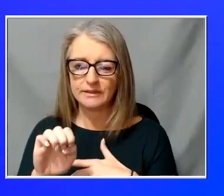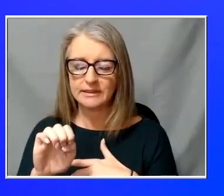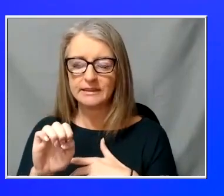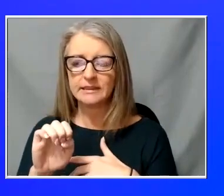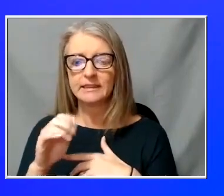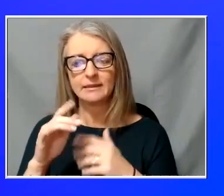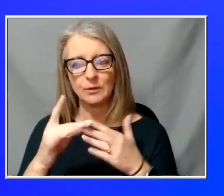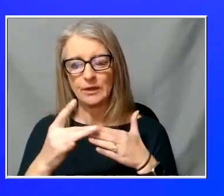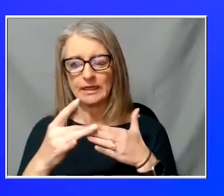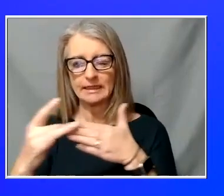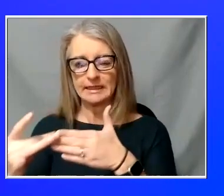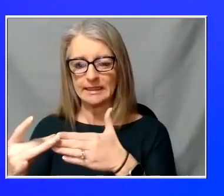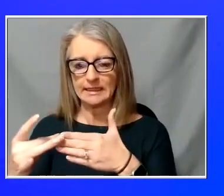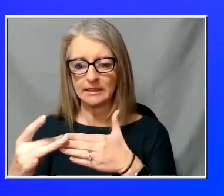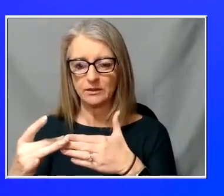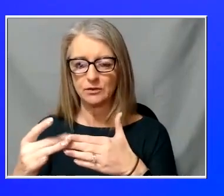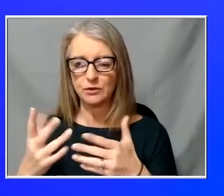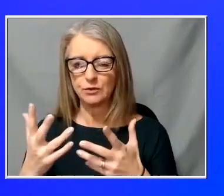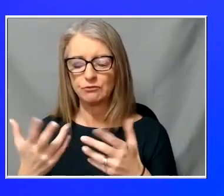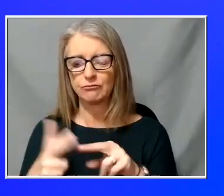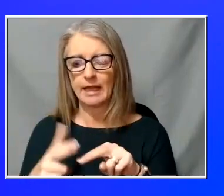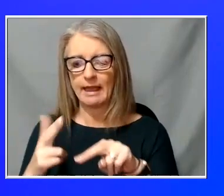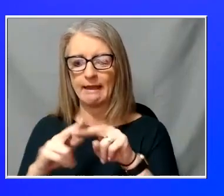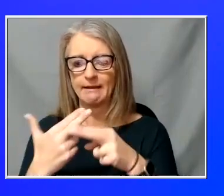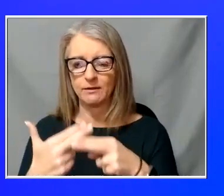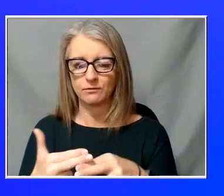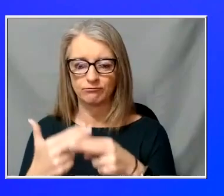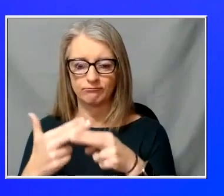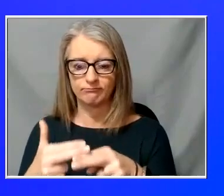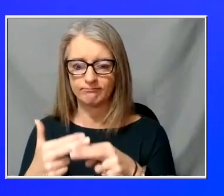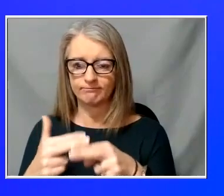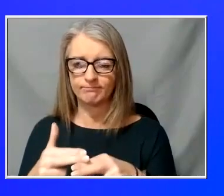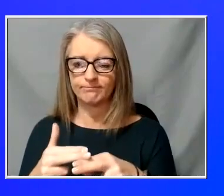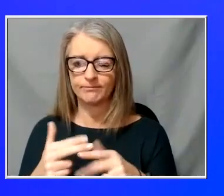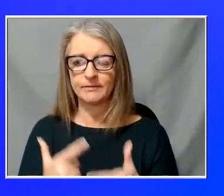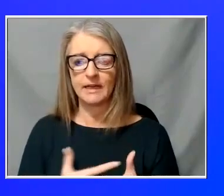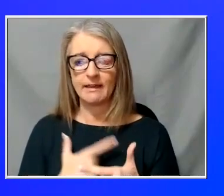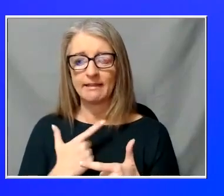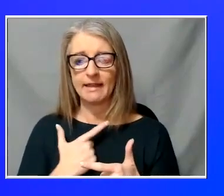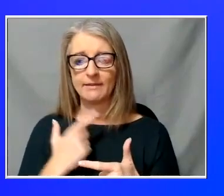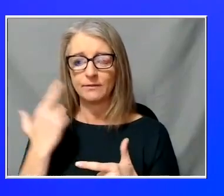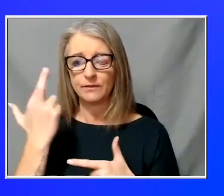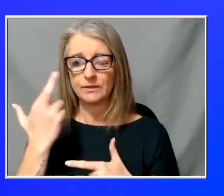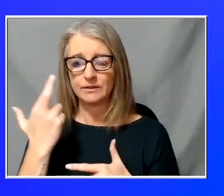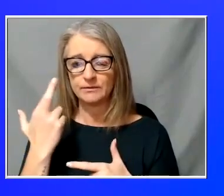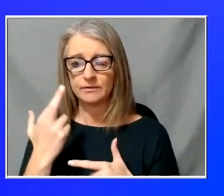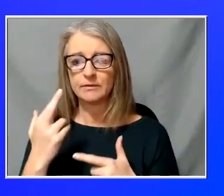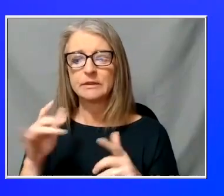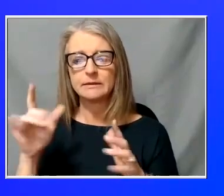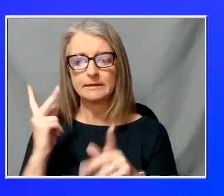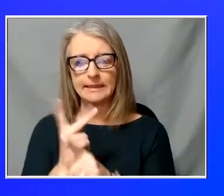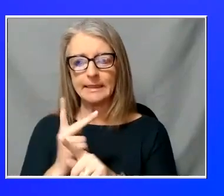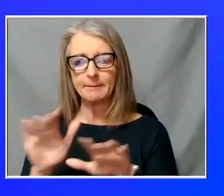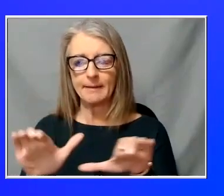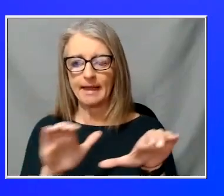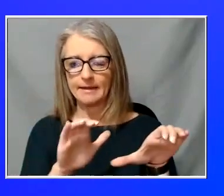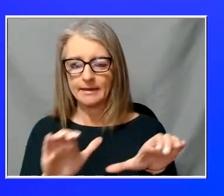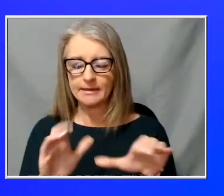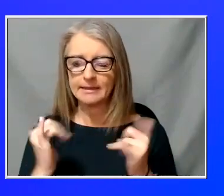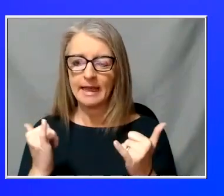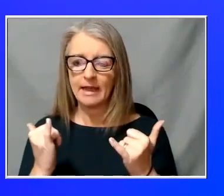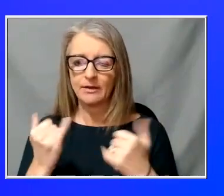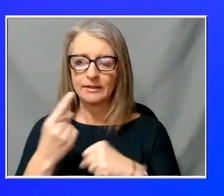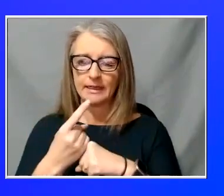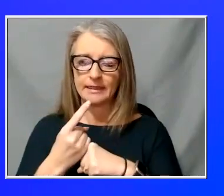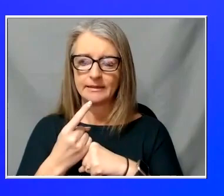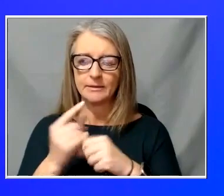to excessive weight gain, right? Another lifestyle factor is being inactive. Nowadays, you spend more time, in